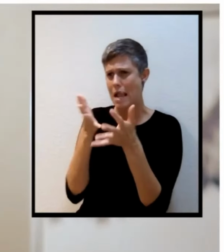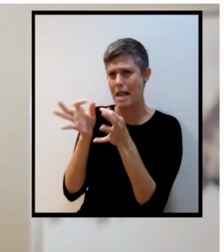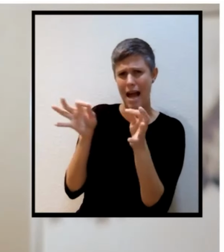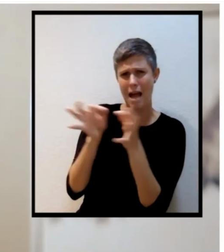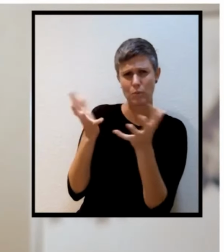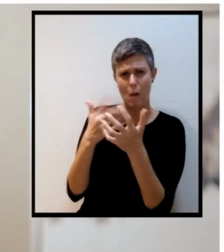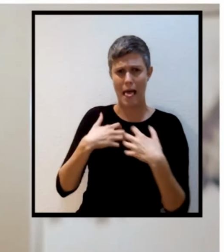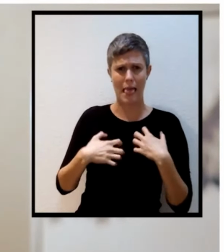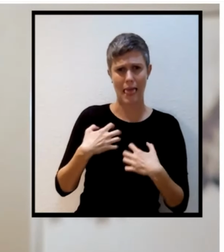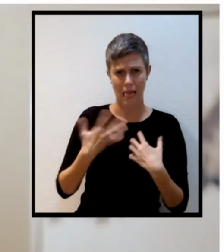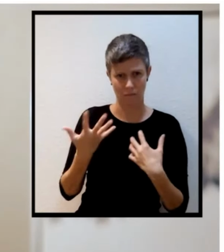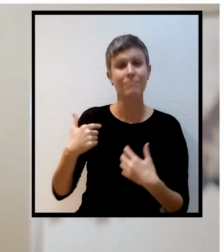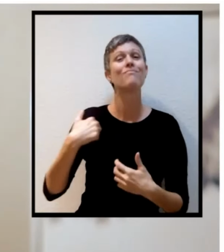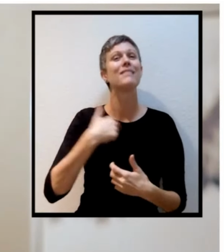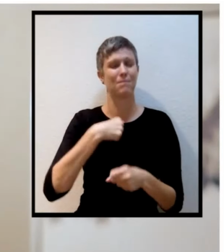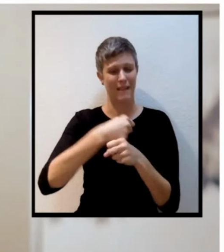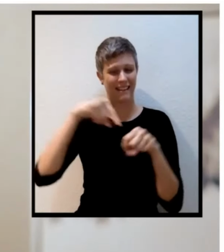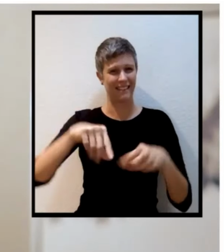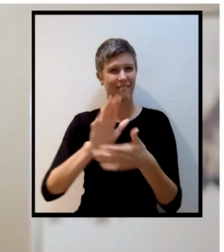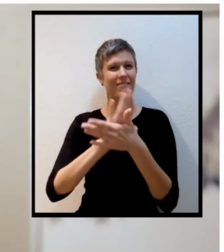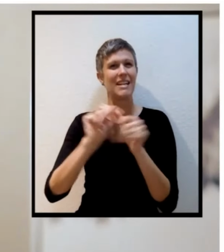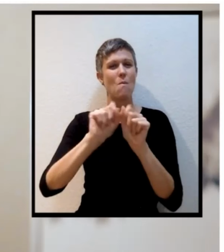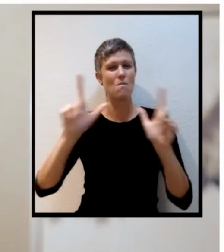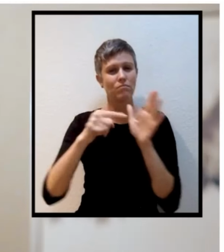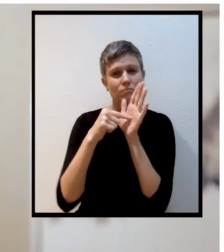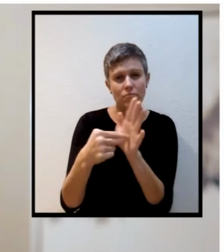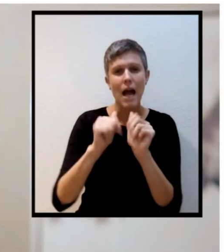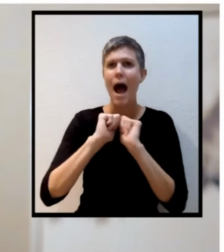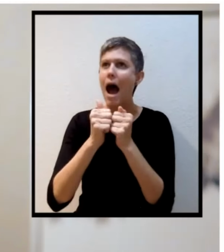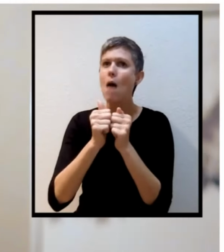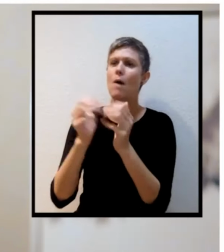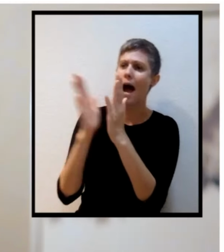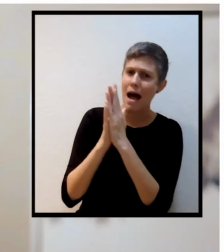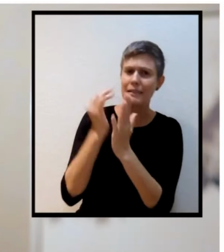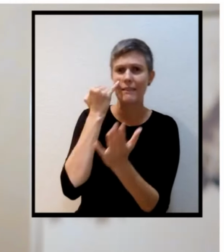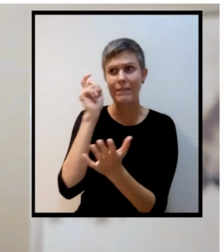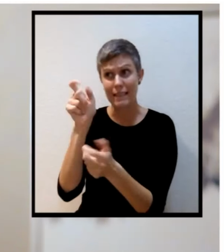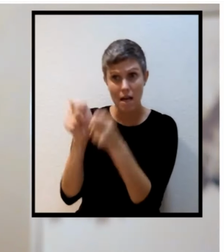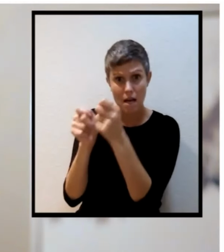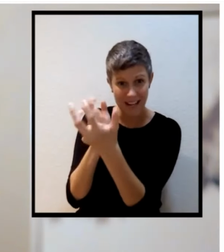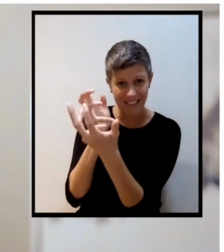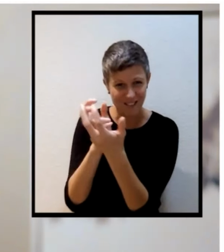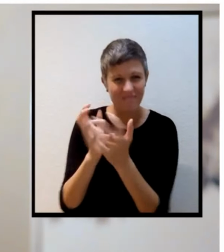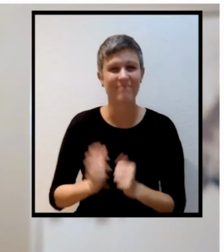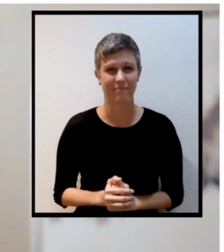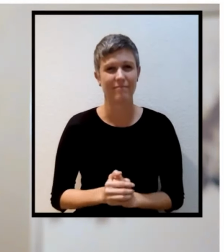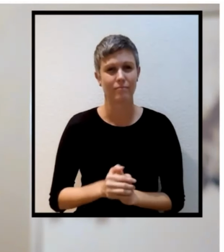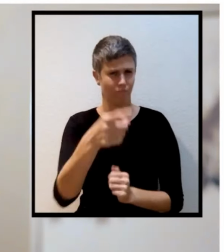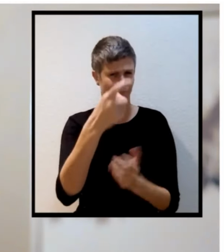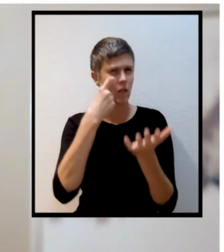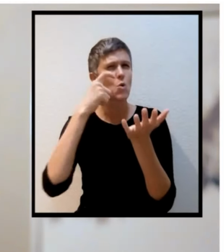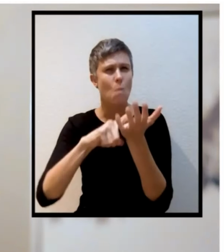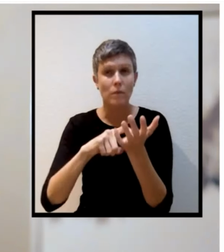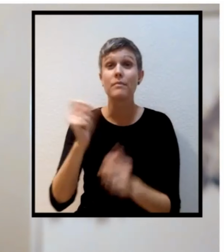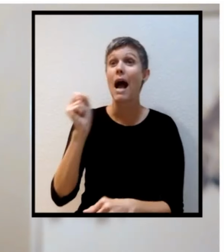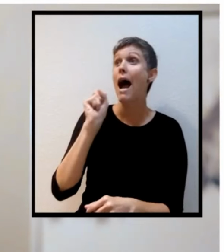thing. So we've created this video to demonstrate how to ask people if they need accommodations. As you'll notice,